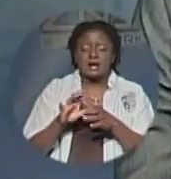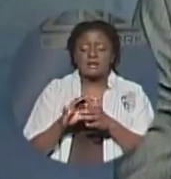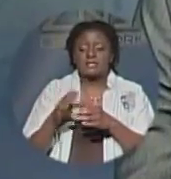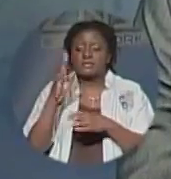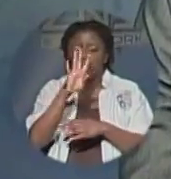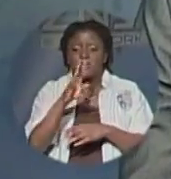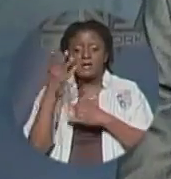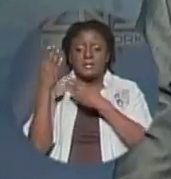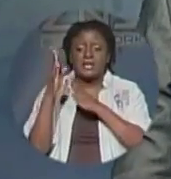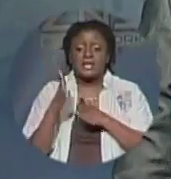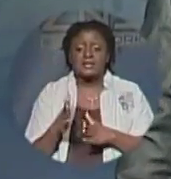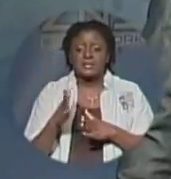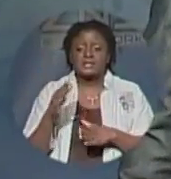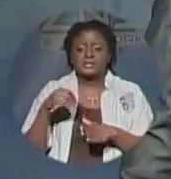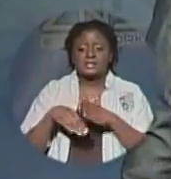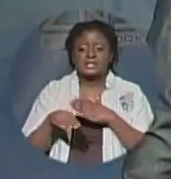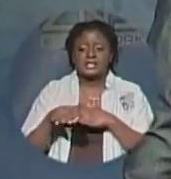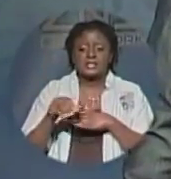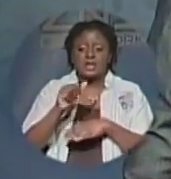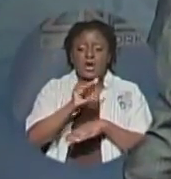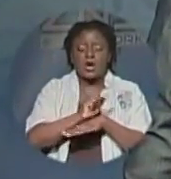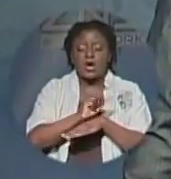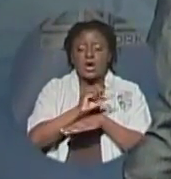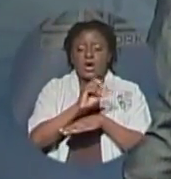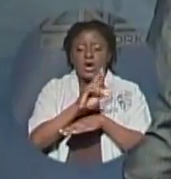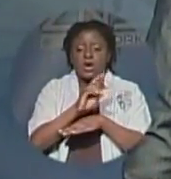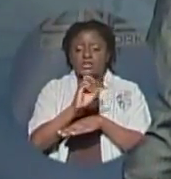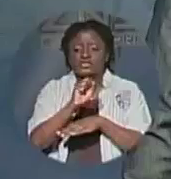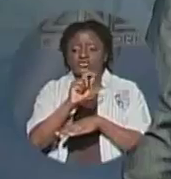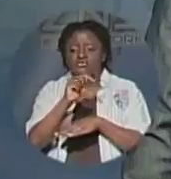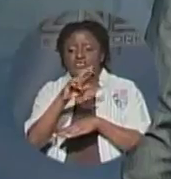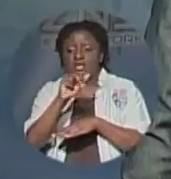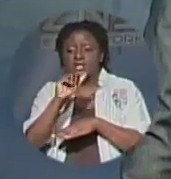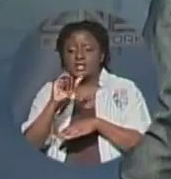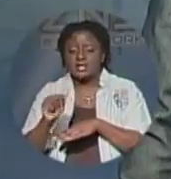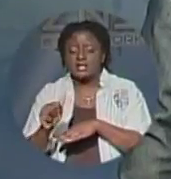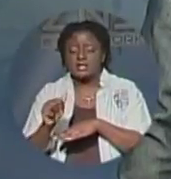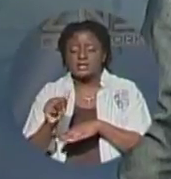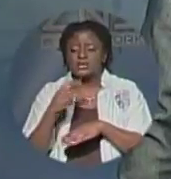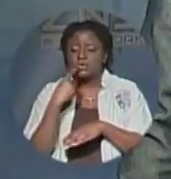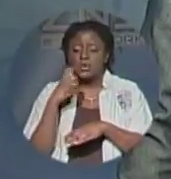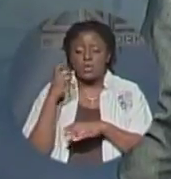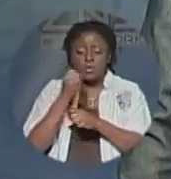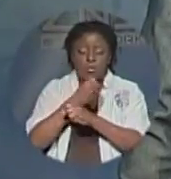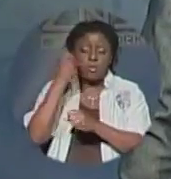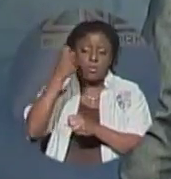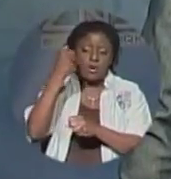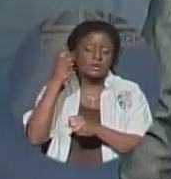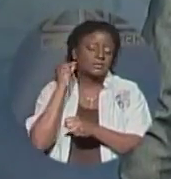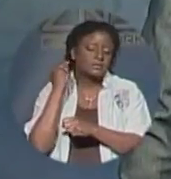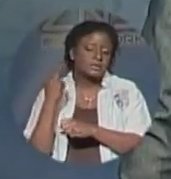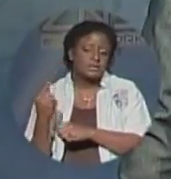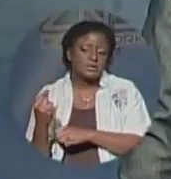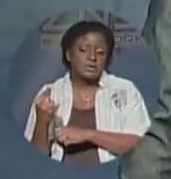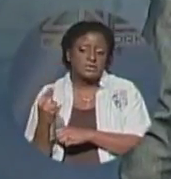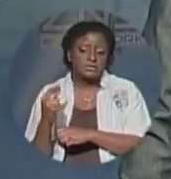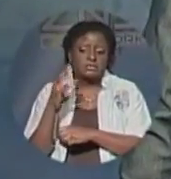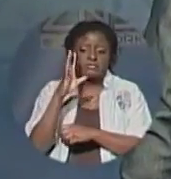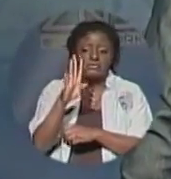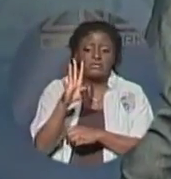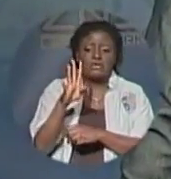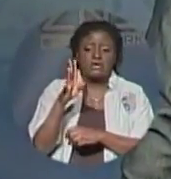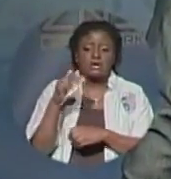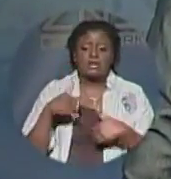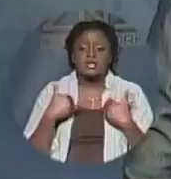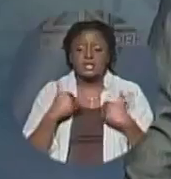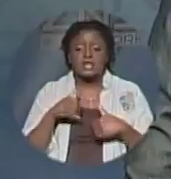Sydney, Australia. On Saturday night, up-and-coming female sprinters Devon Charlton and Deria Ferguson, Janae Ambrose, and Carmisha